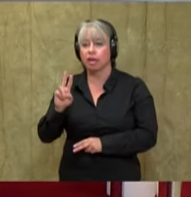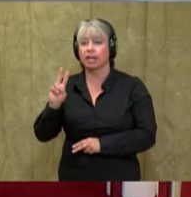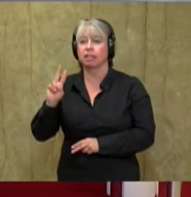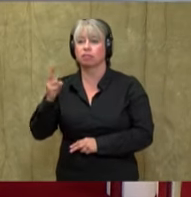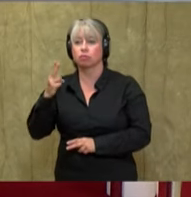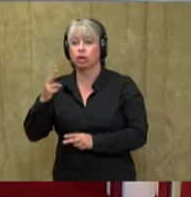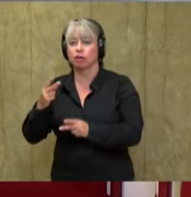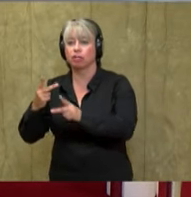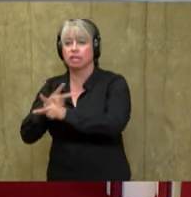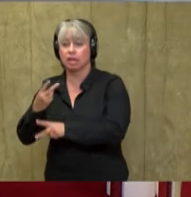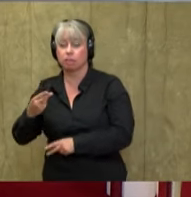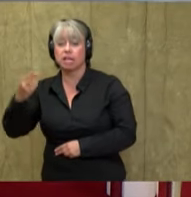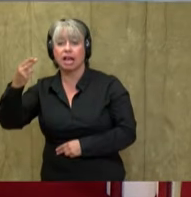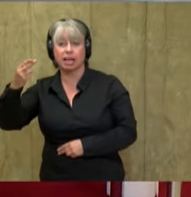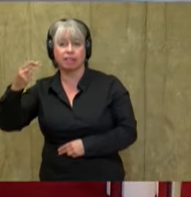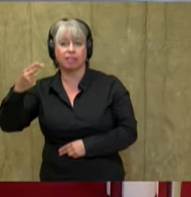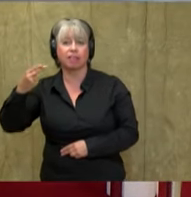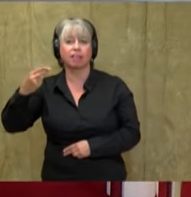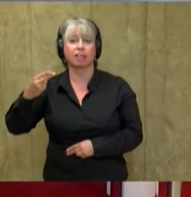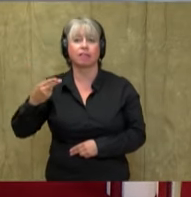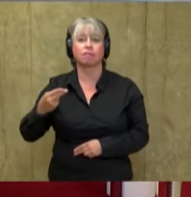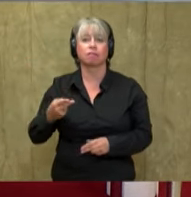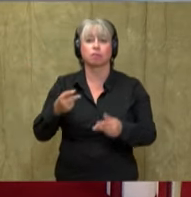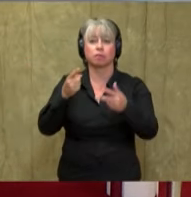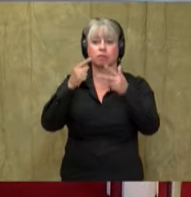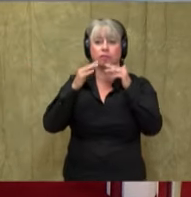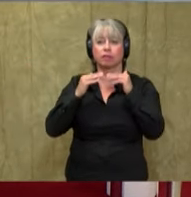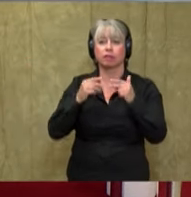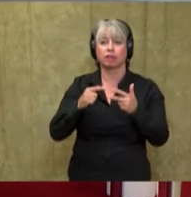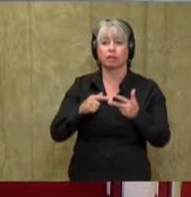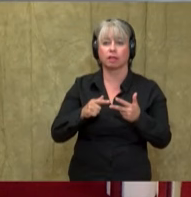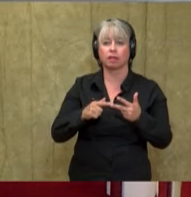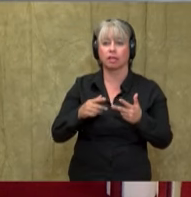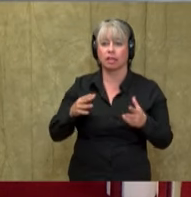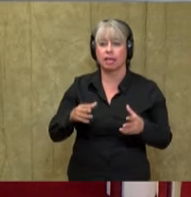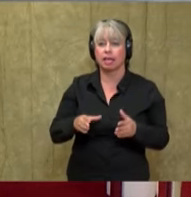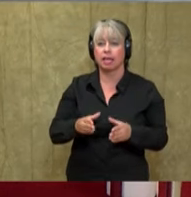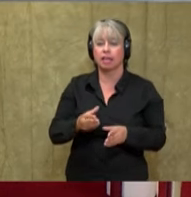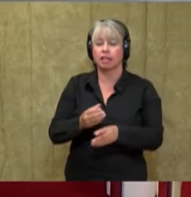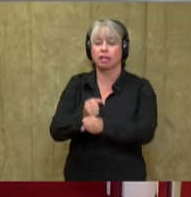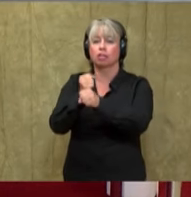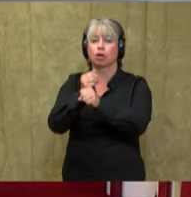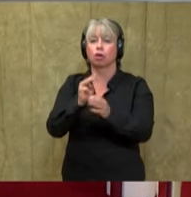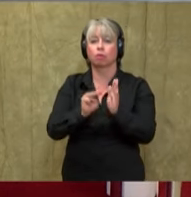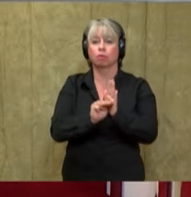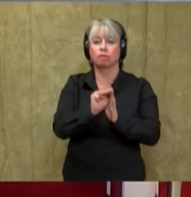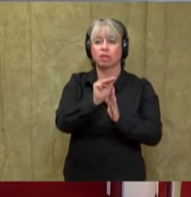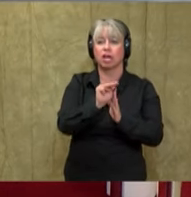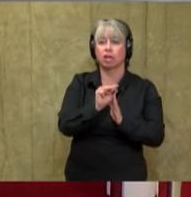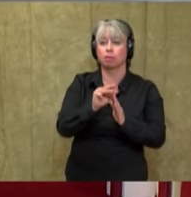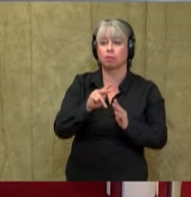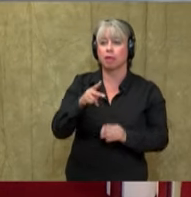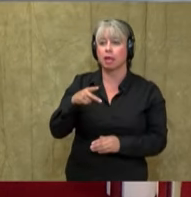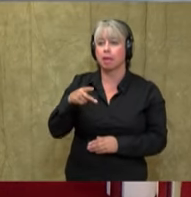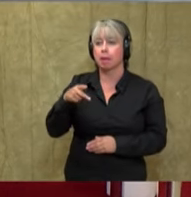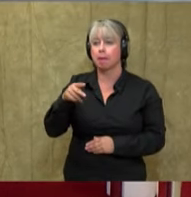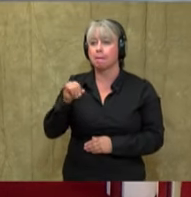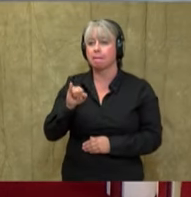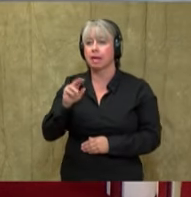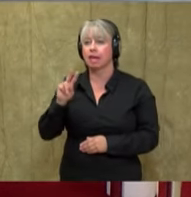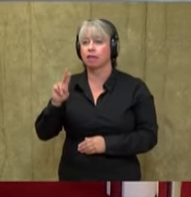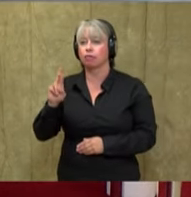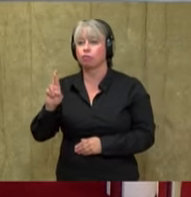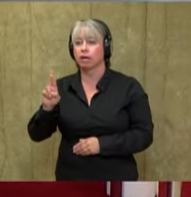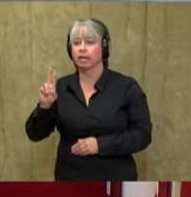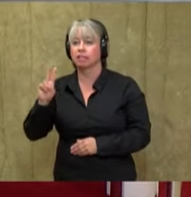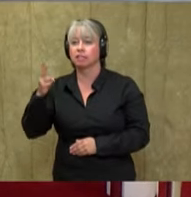the height, and we found how to find the volume of a cone. Pi times the radius squared times the height divided